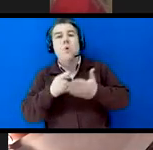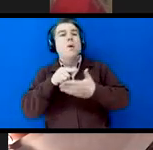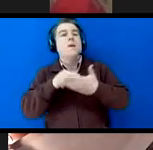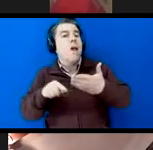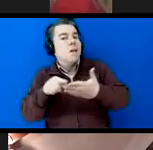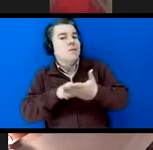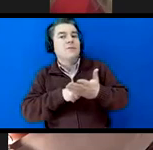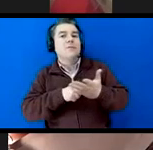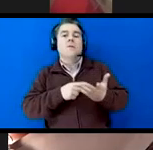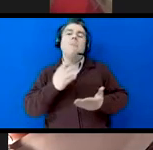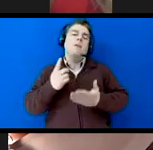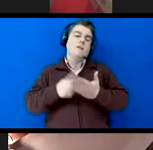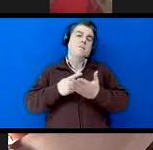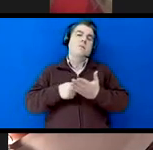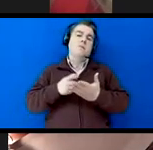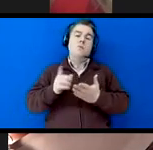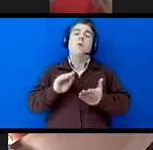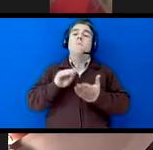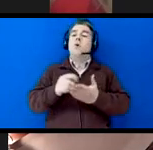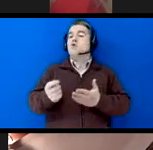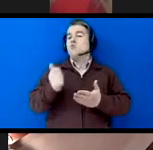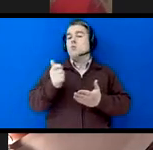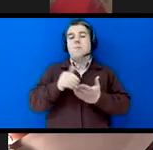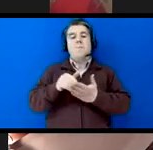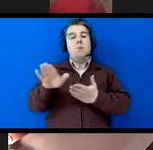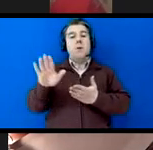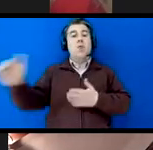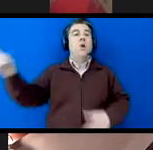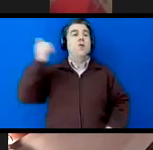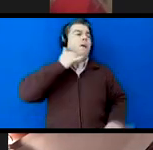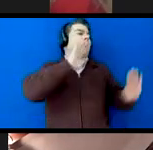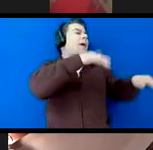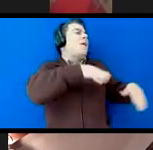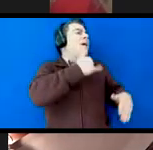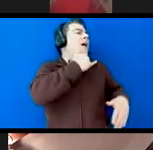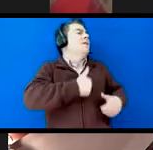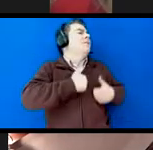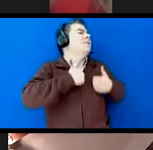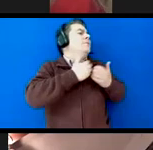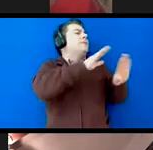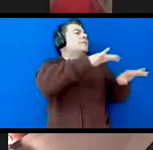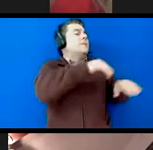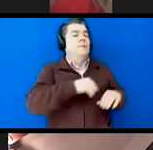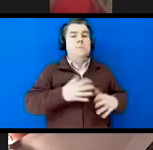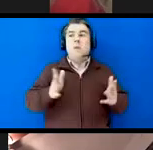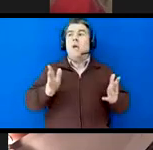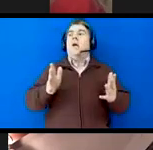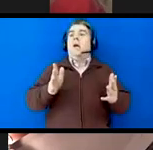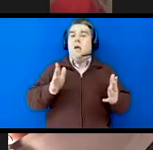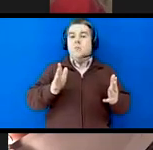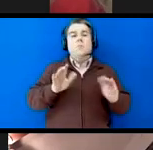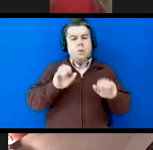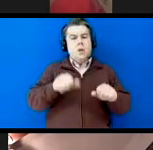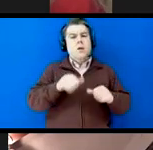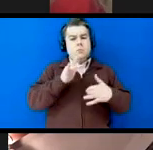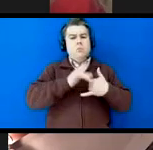because sometimes you'll put something through really quick and then they'll call you and go, oh, I put my address in wrong. You will be able to edit it at this point. So